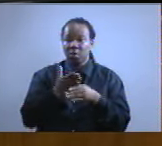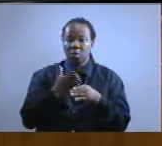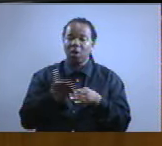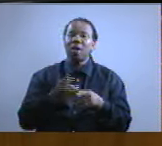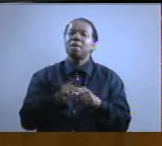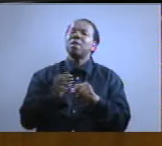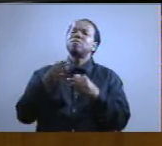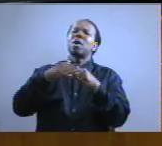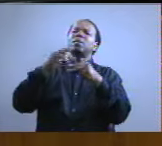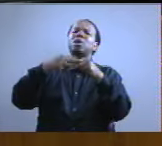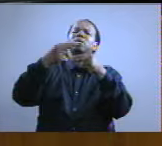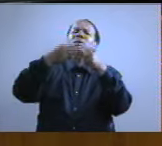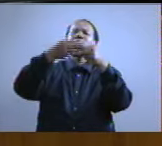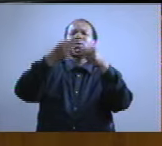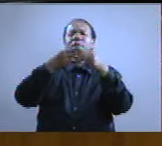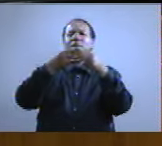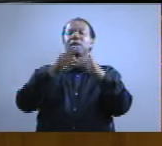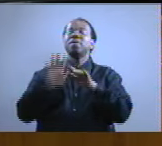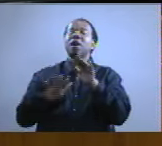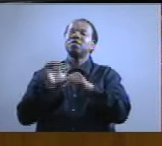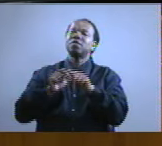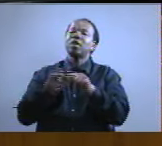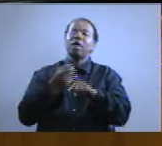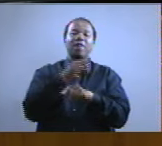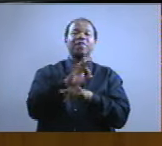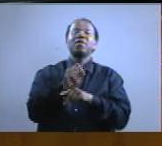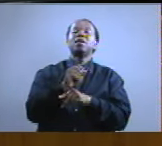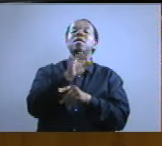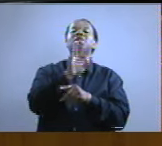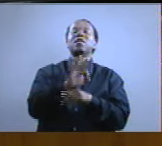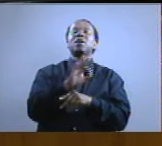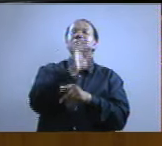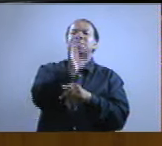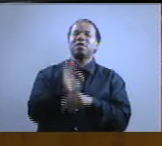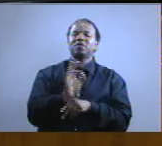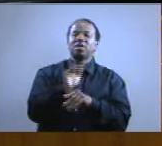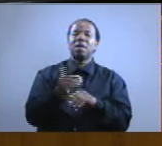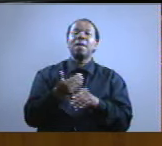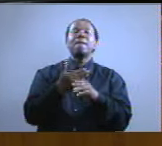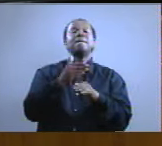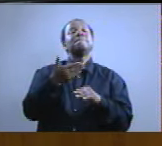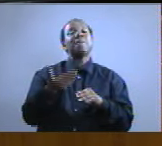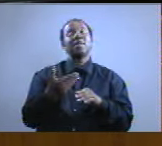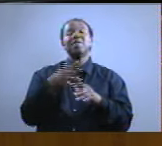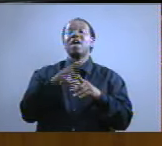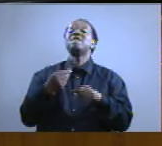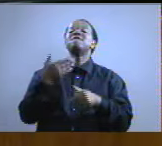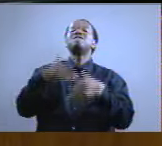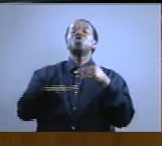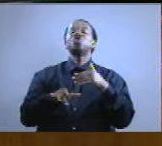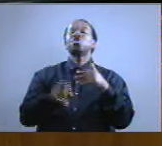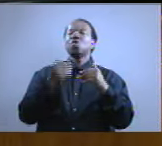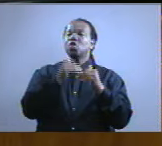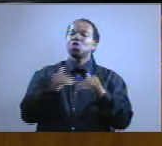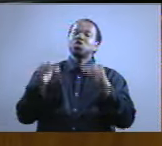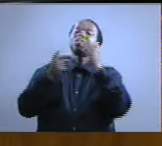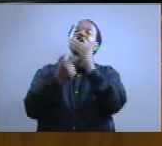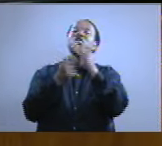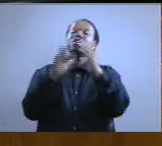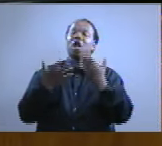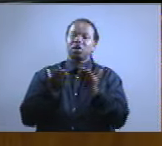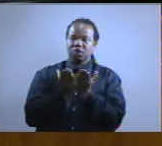in 19 years. Presently, only 3% of black South Africans have completed the necessary tertiary studies for management positions,